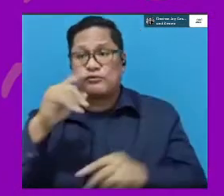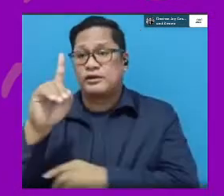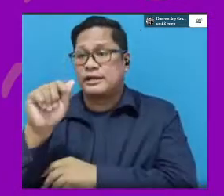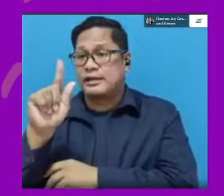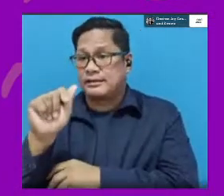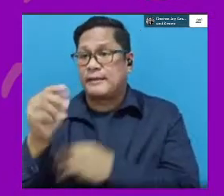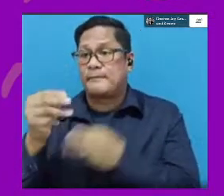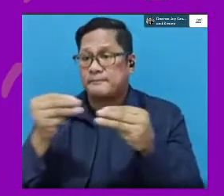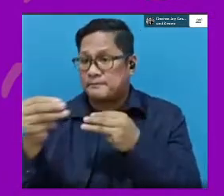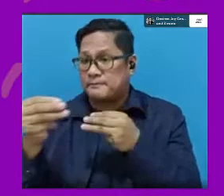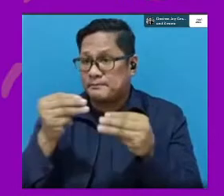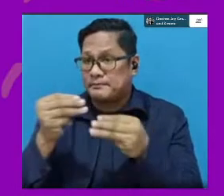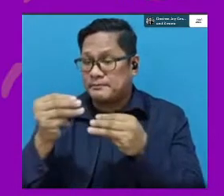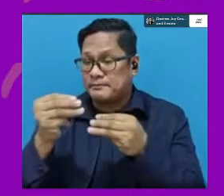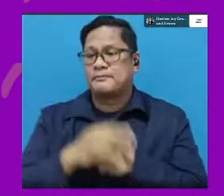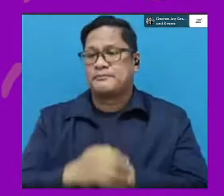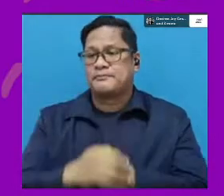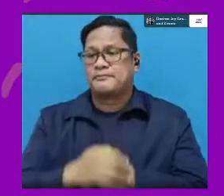and on